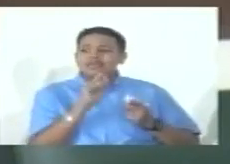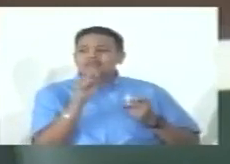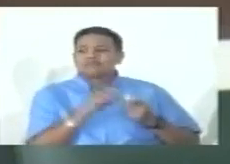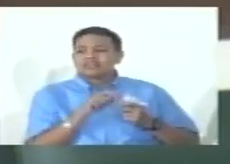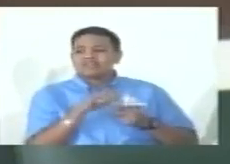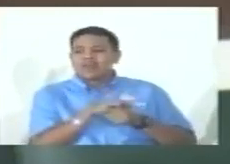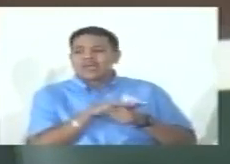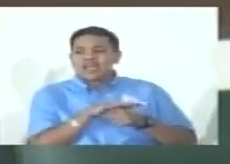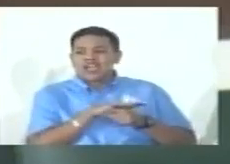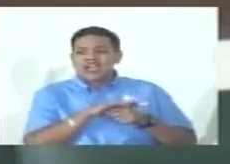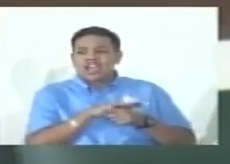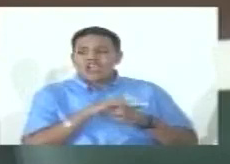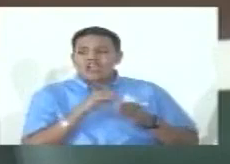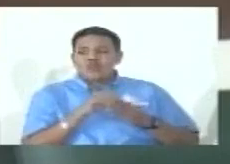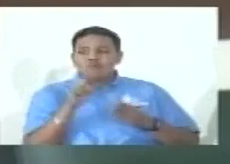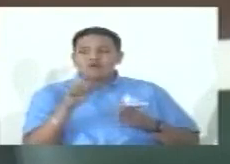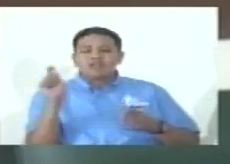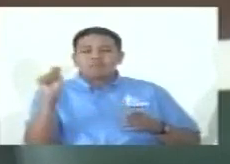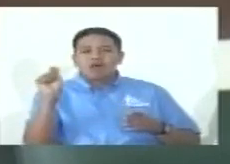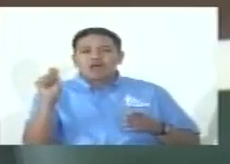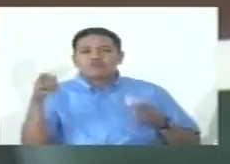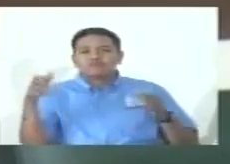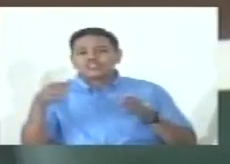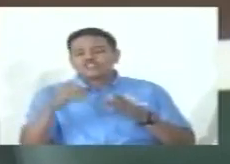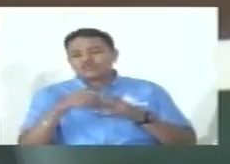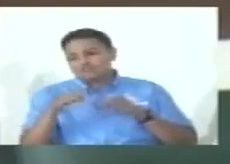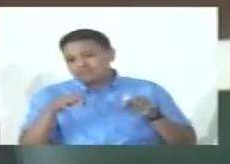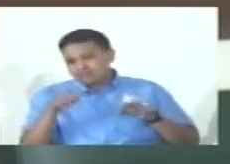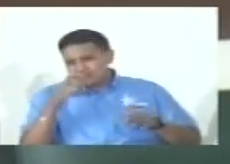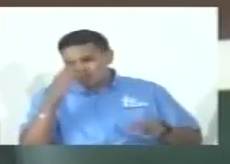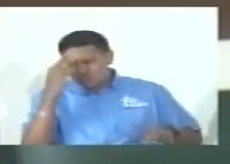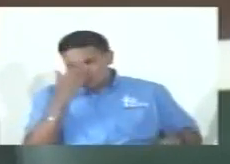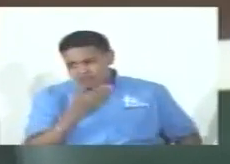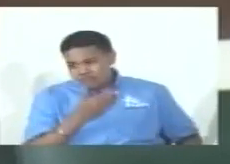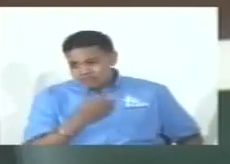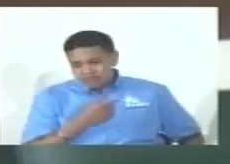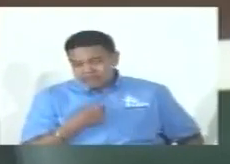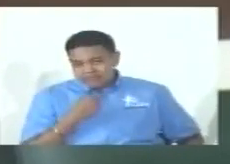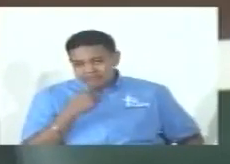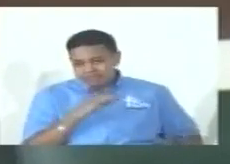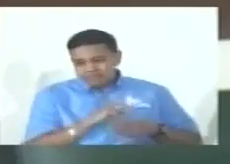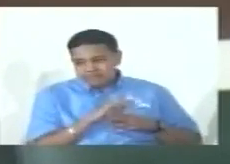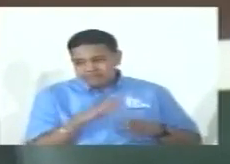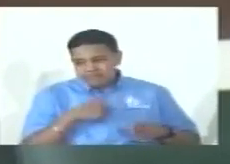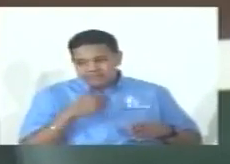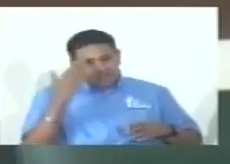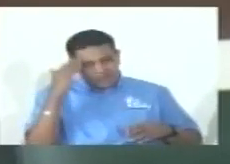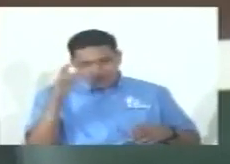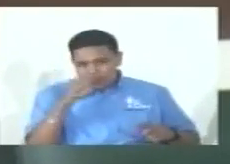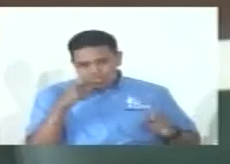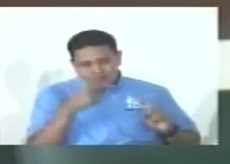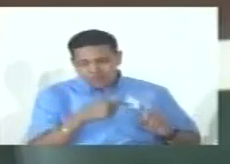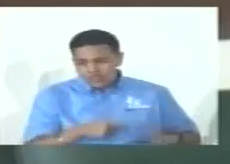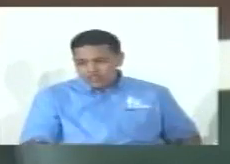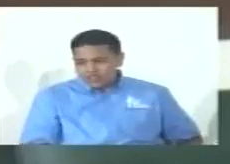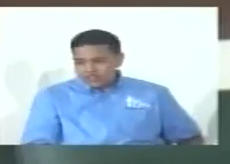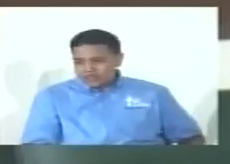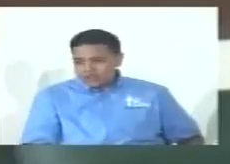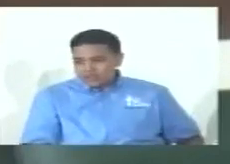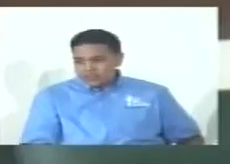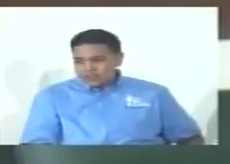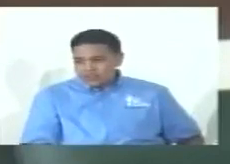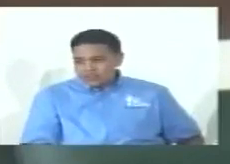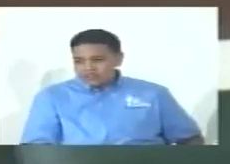area in one of the bathroom sections and so on. So I said, well, Minister, I don't really know her. She said, but how you come you don't